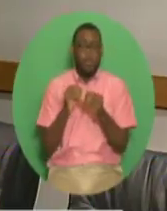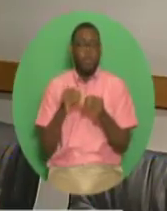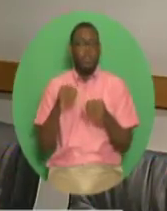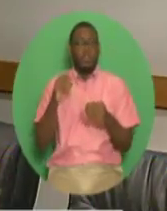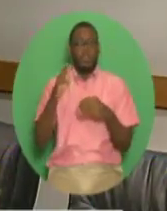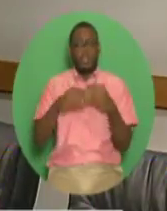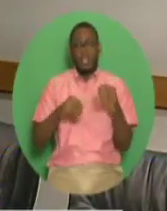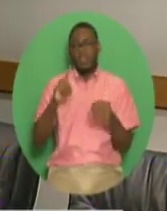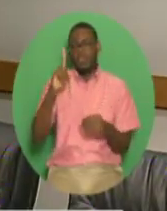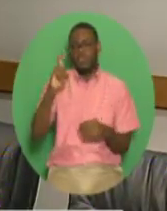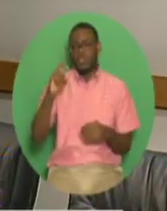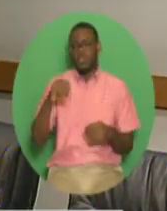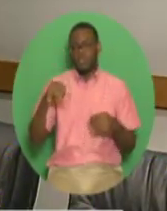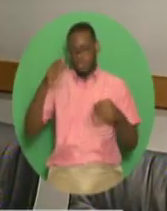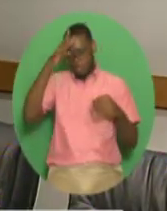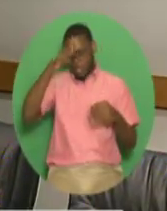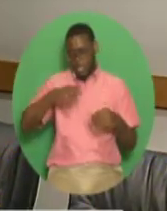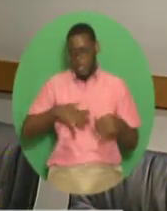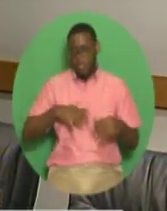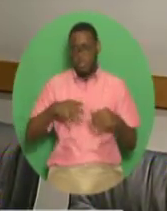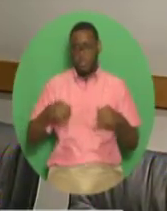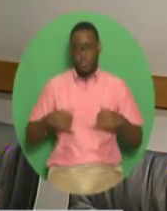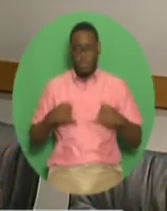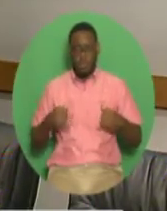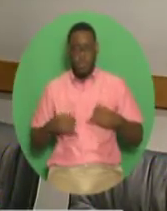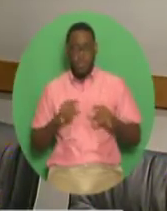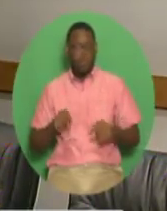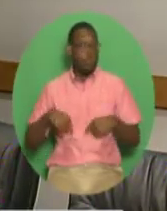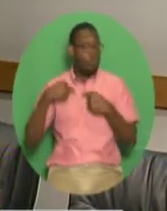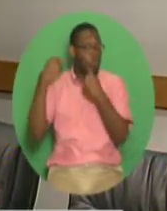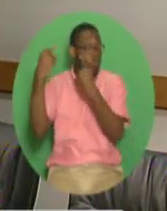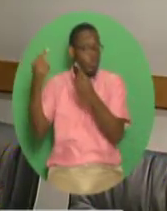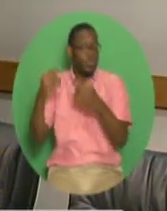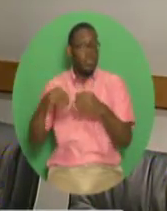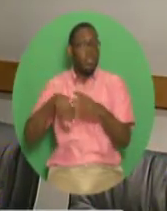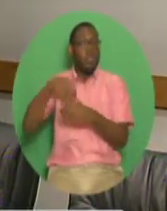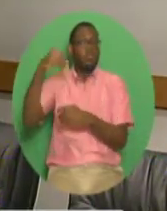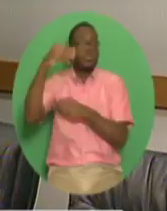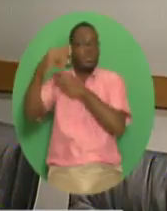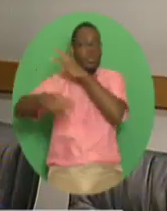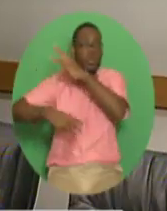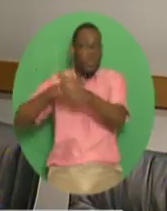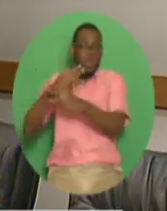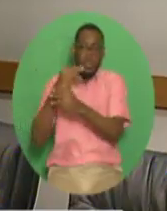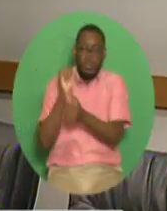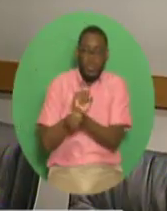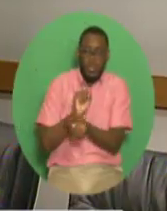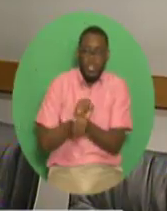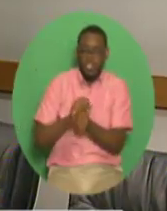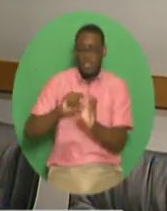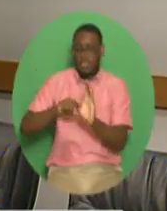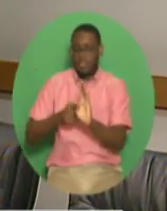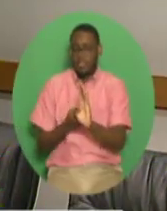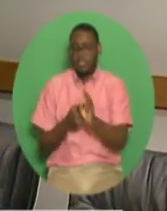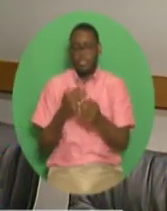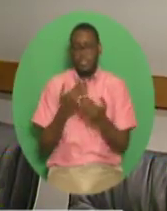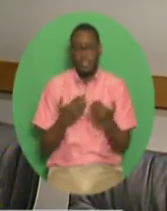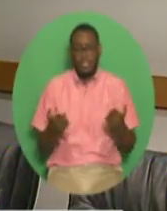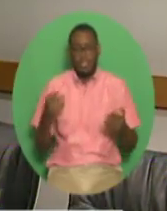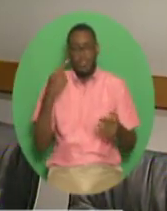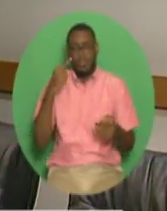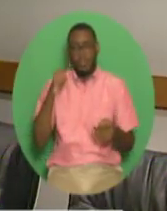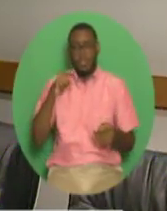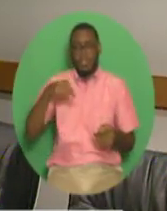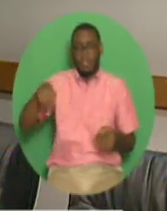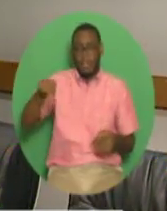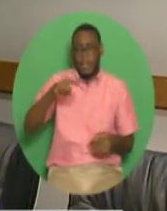2-year cycle, so we have the new cycle that has started, and we're working with those young people there as well. The Young Trinidad Youth Council hosted